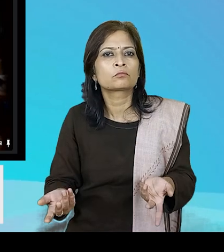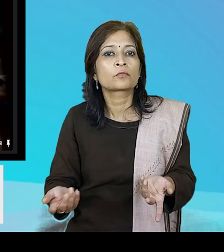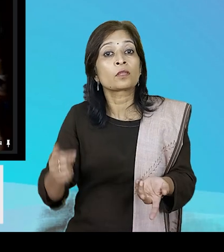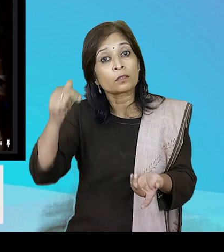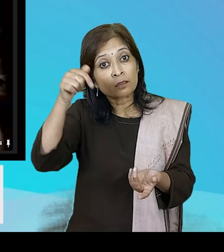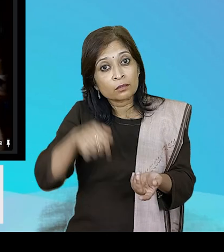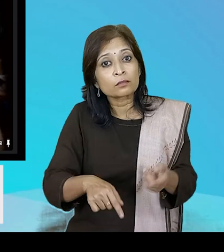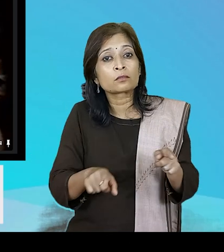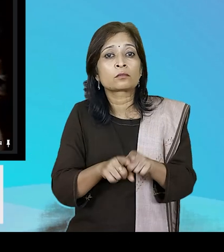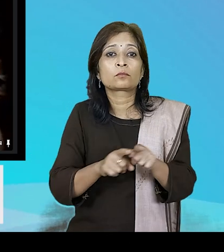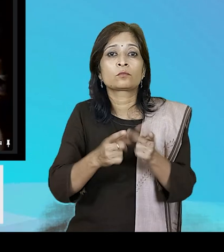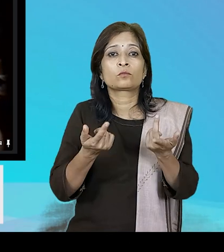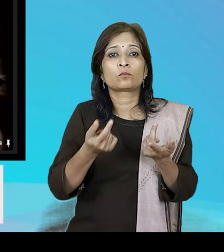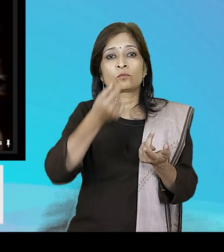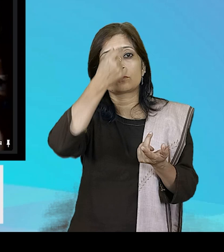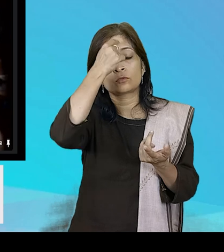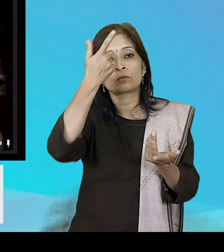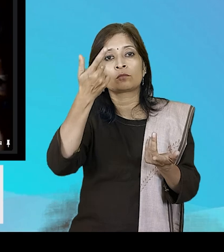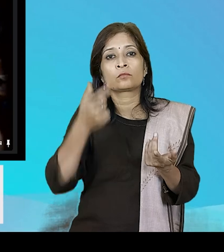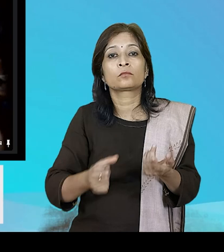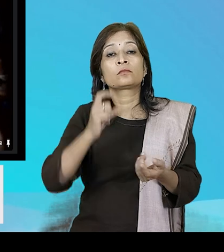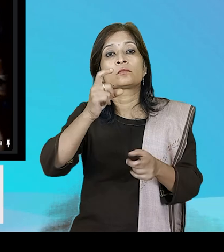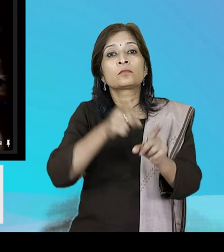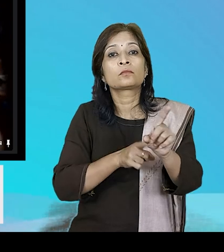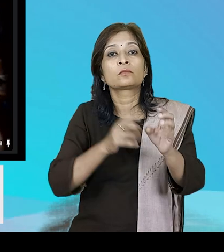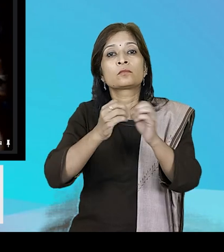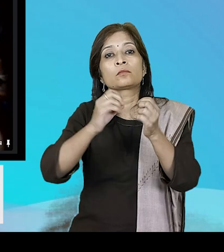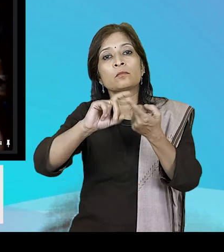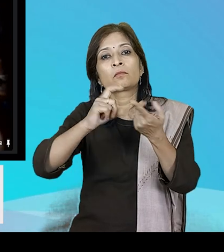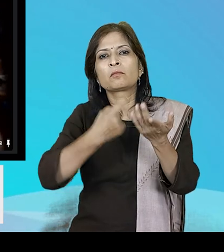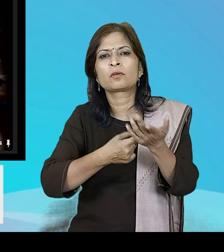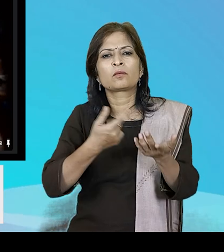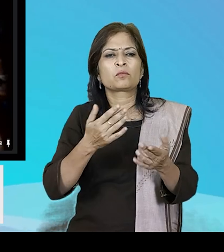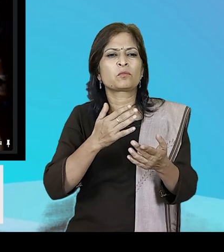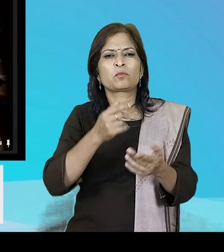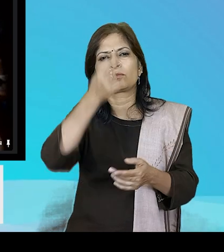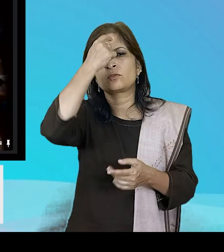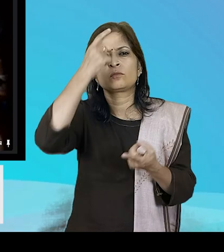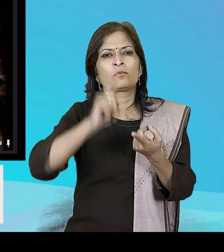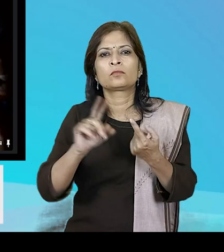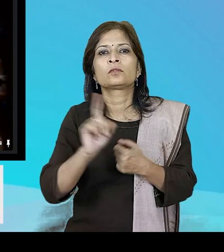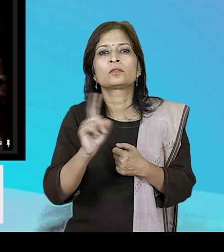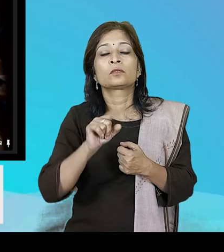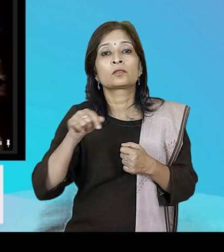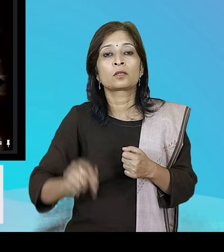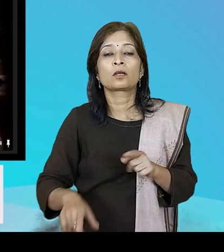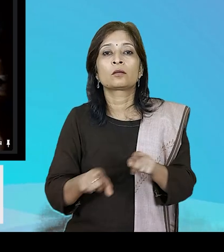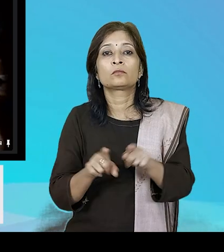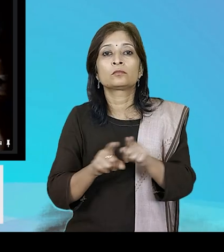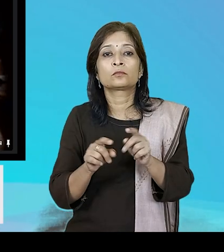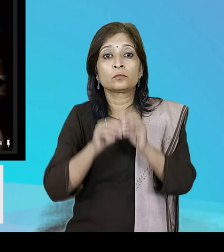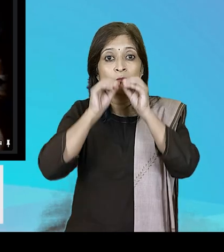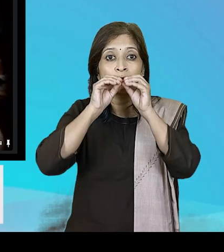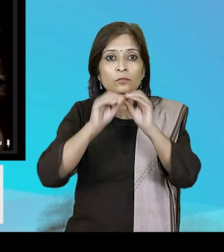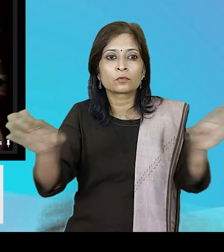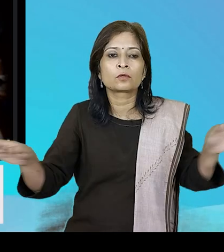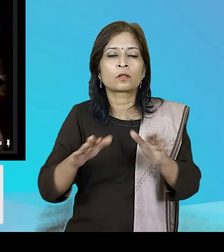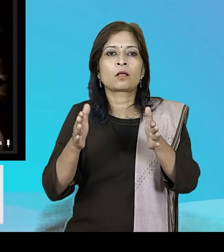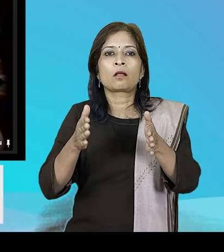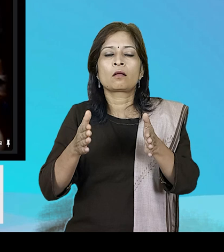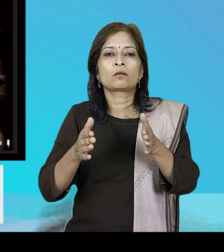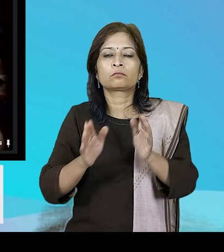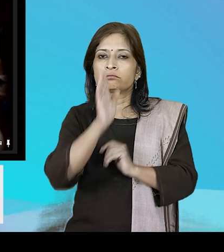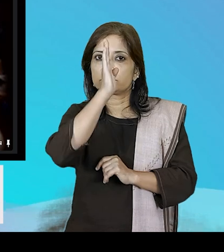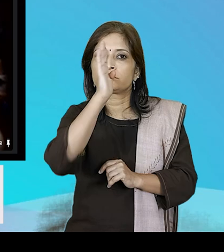So I think more than it being a cyber fraud, I would say Mm-hmm. that there is a lot of information gap that